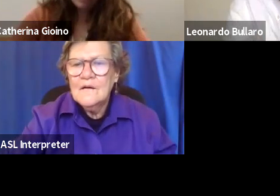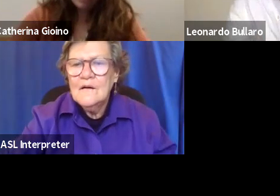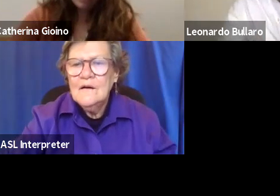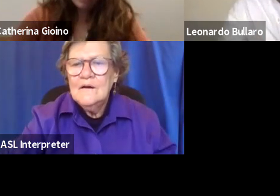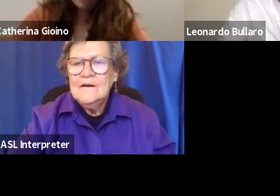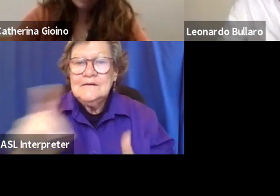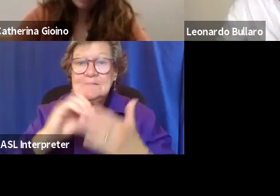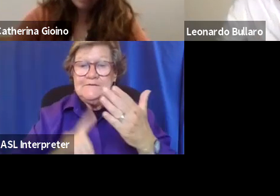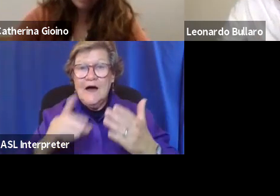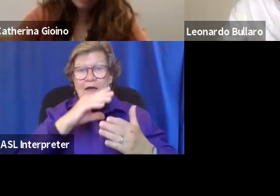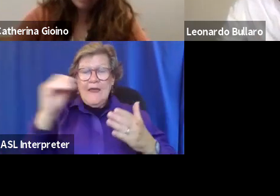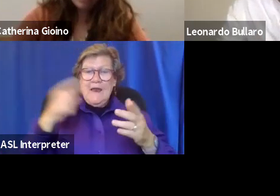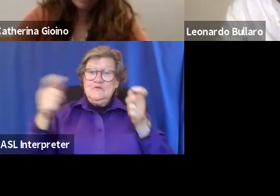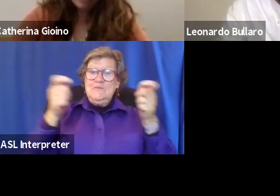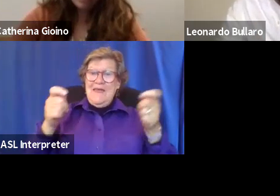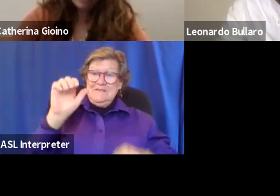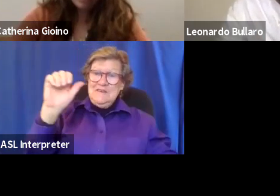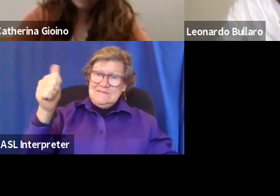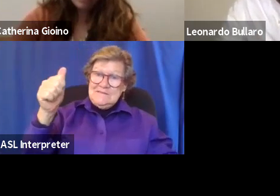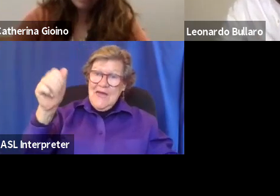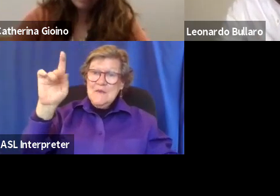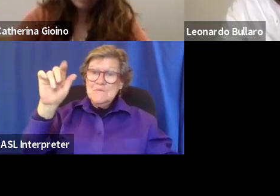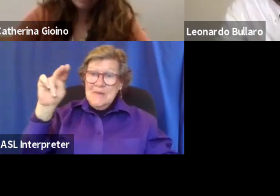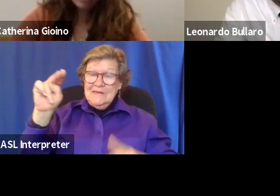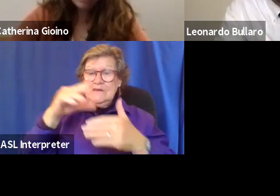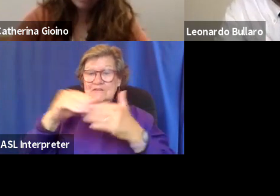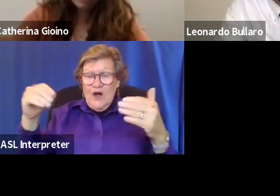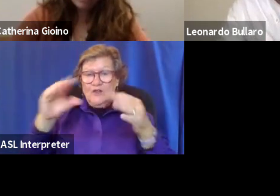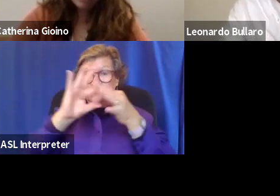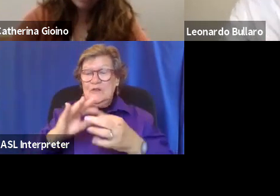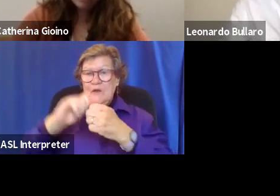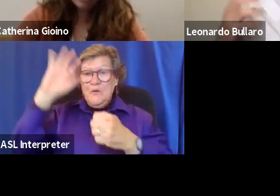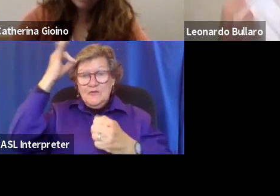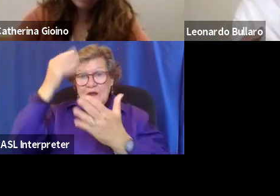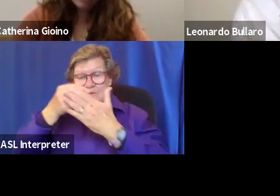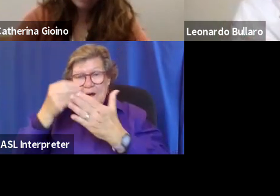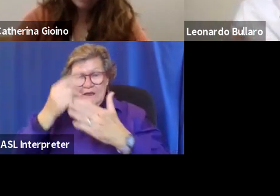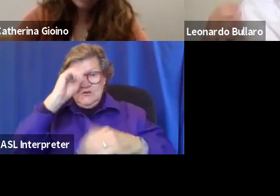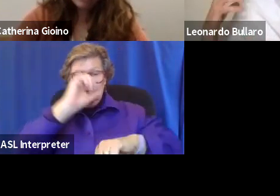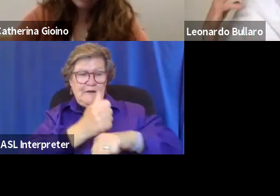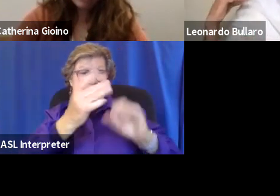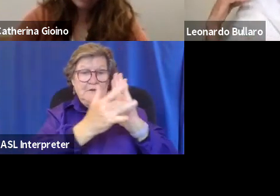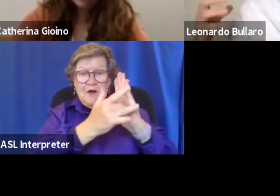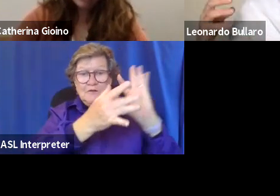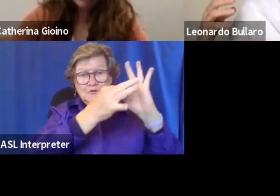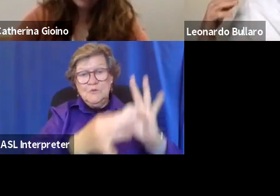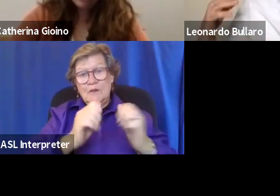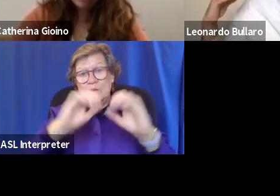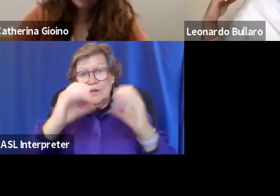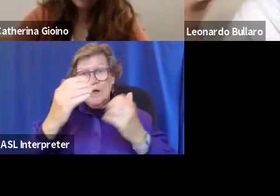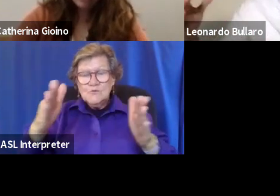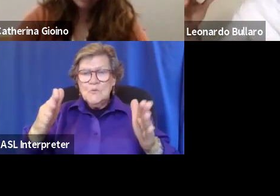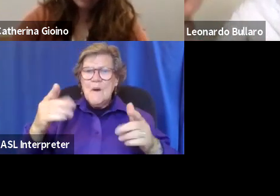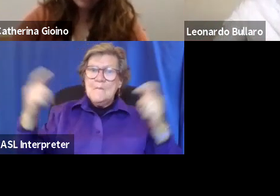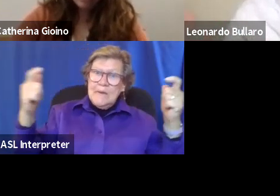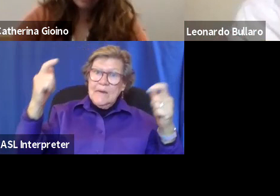was managing $10 million of federal money to put more technology in the classroom. It's always about taking a bold idea